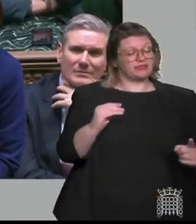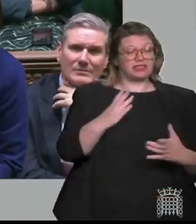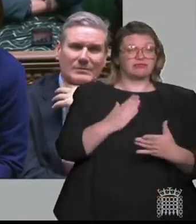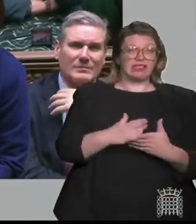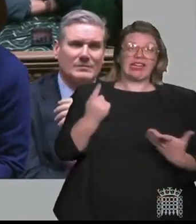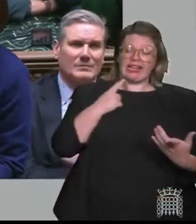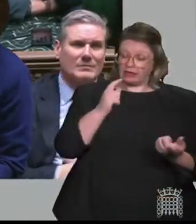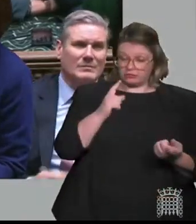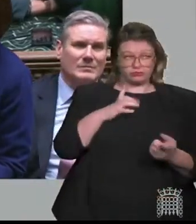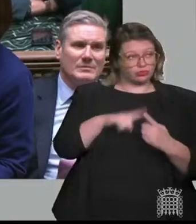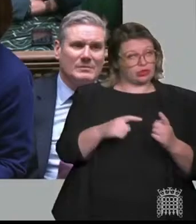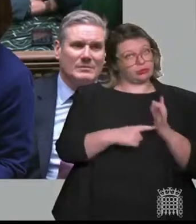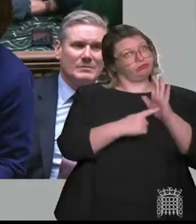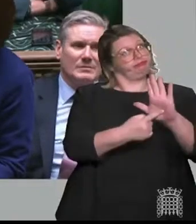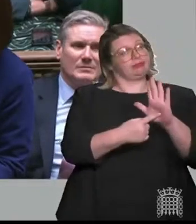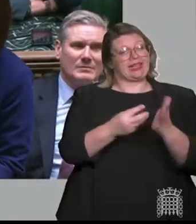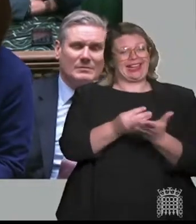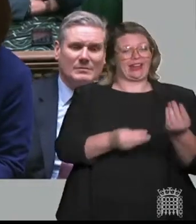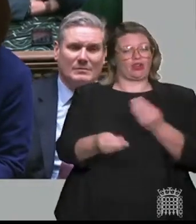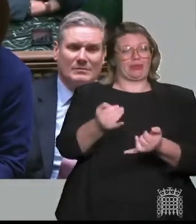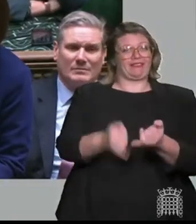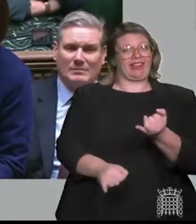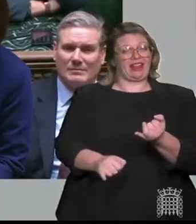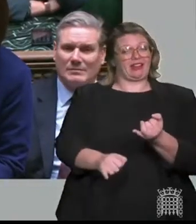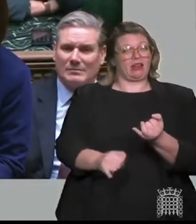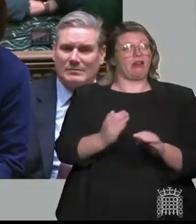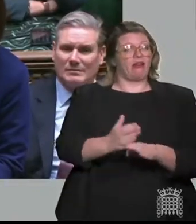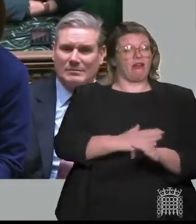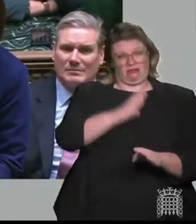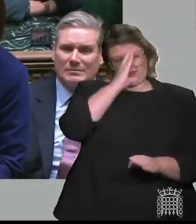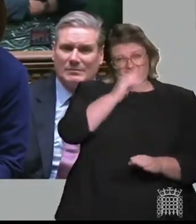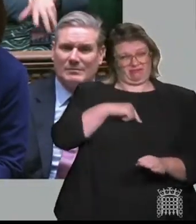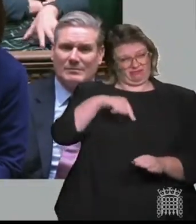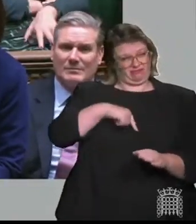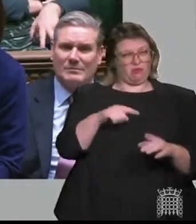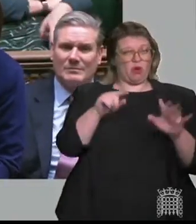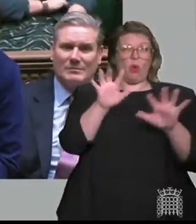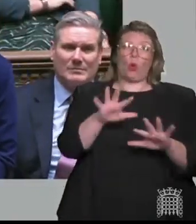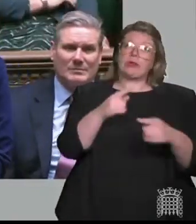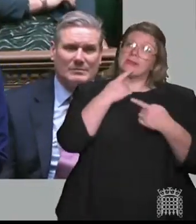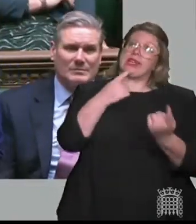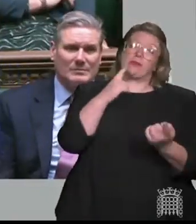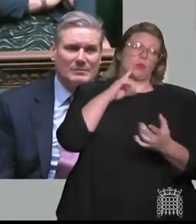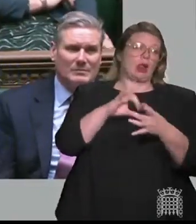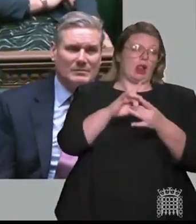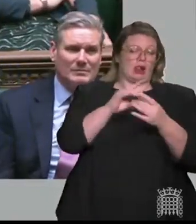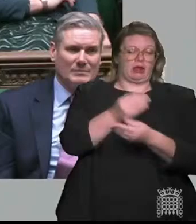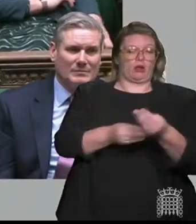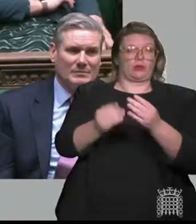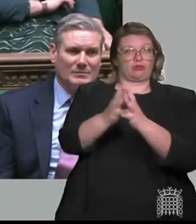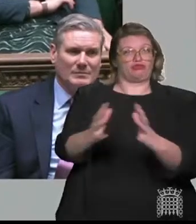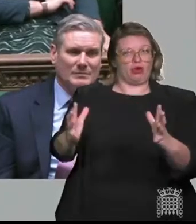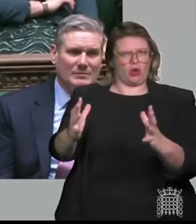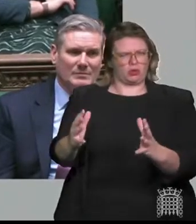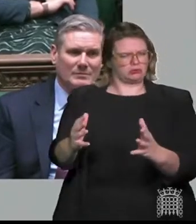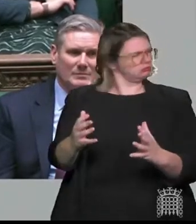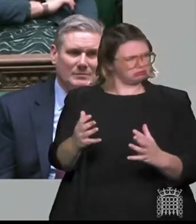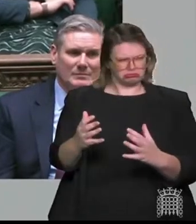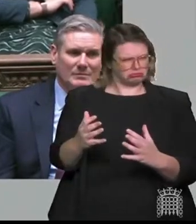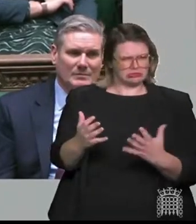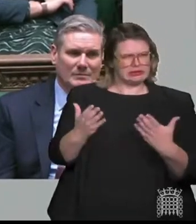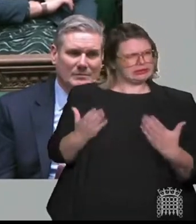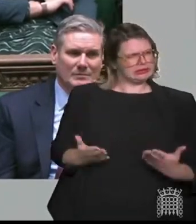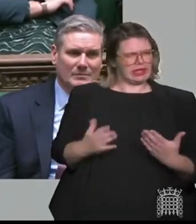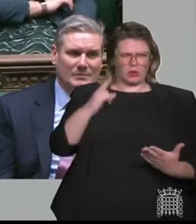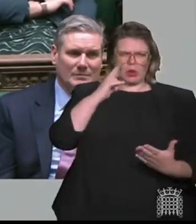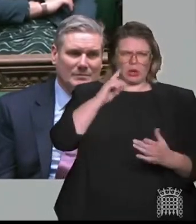We were told that this was to be an autumn statement for growth, but the economy is now forecast to be £40